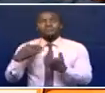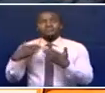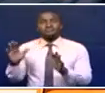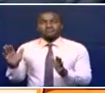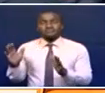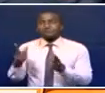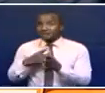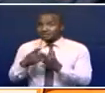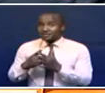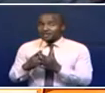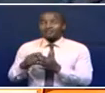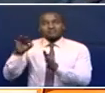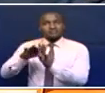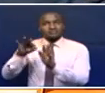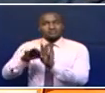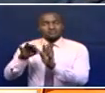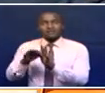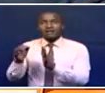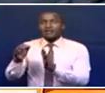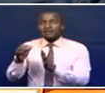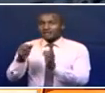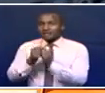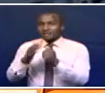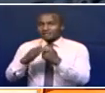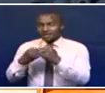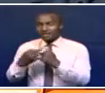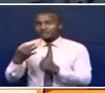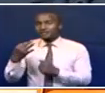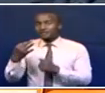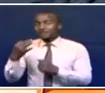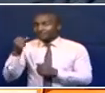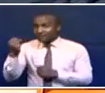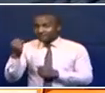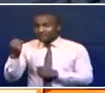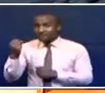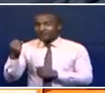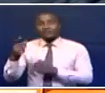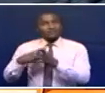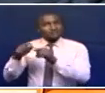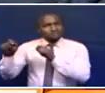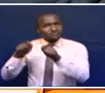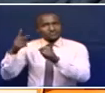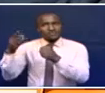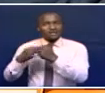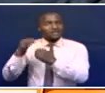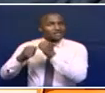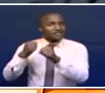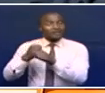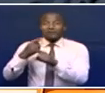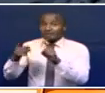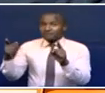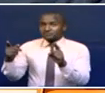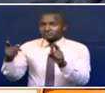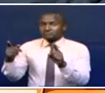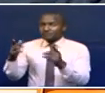And then I got elected in the by-election in 85, and I was reigned for a straight 28 years. But some of the Kenyans,